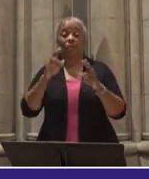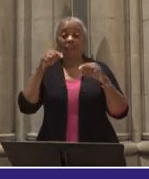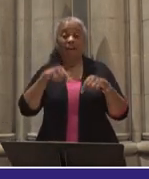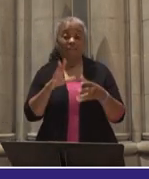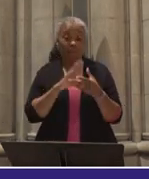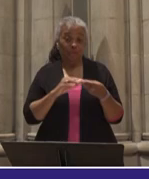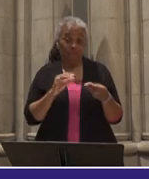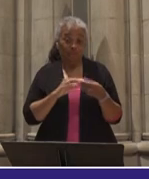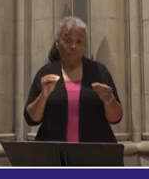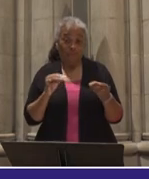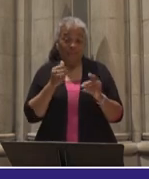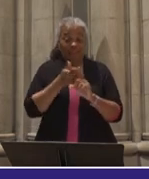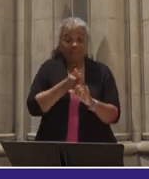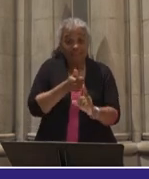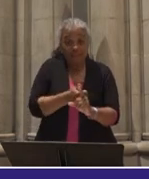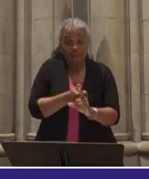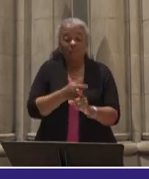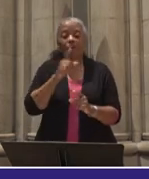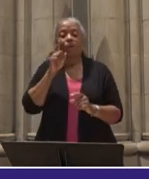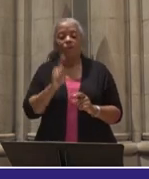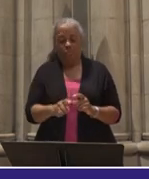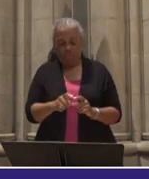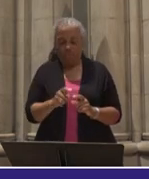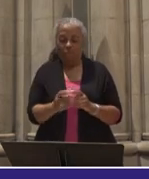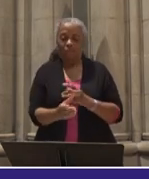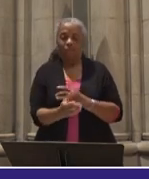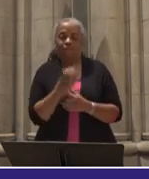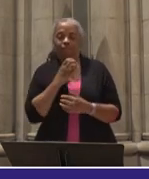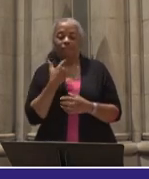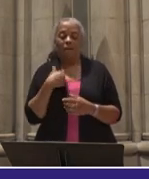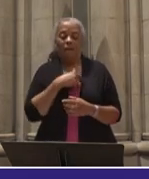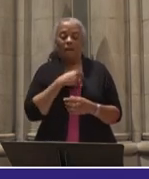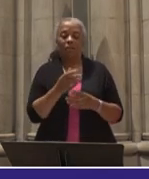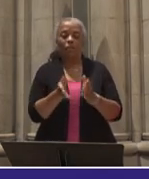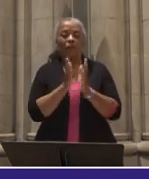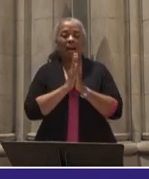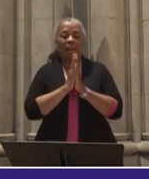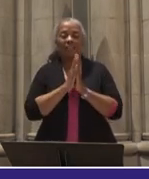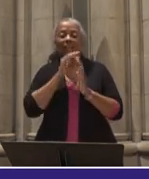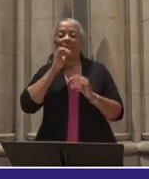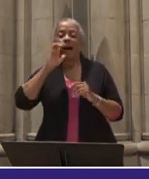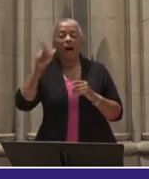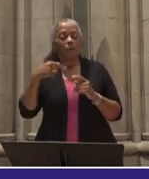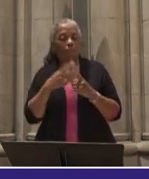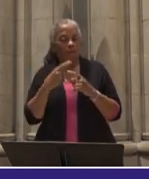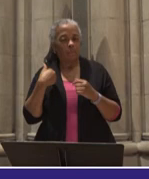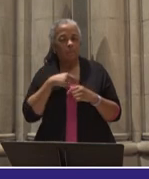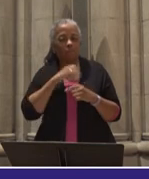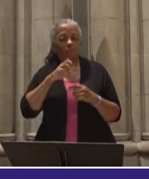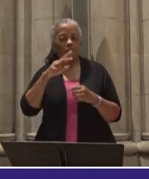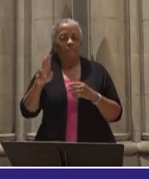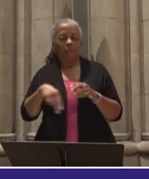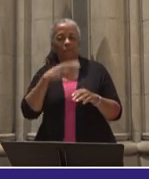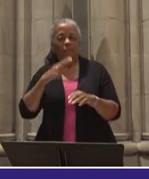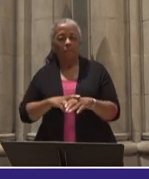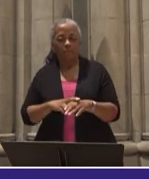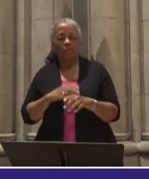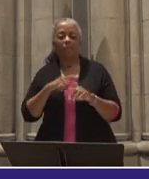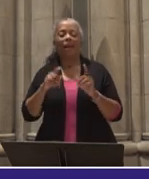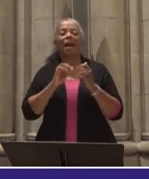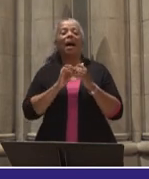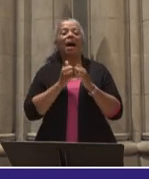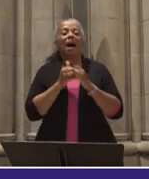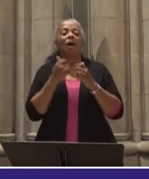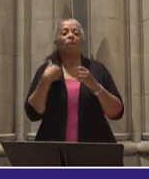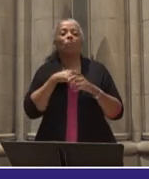gospel call itself should compel us to ask not when we will return to normal, but how we